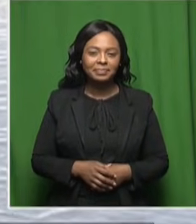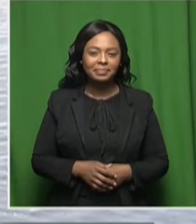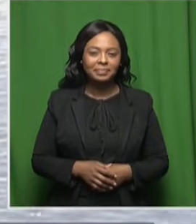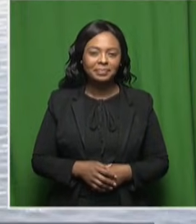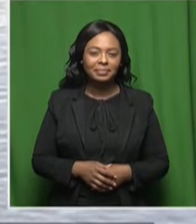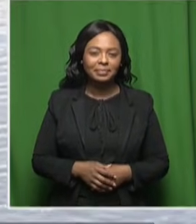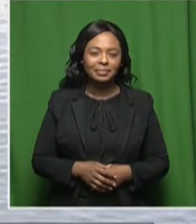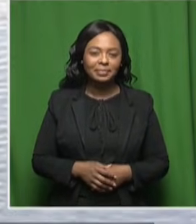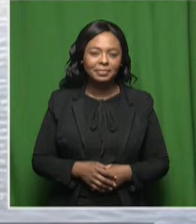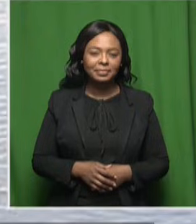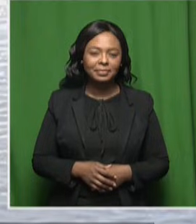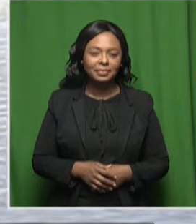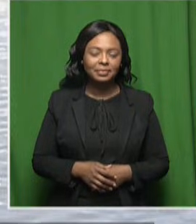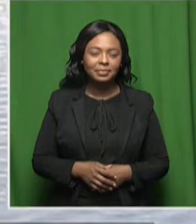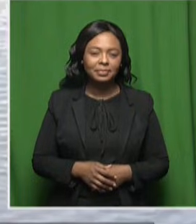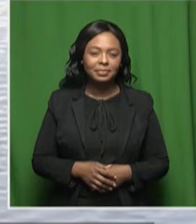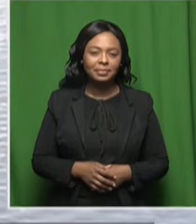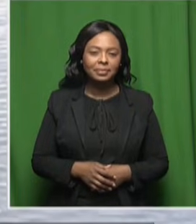Oh, well done.